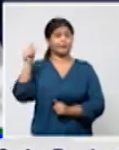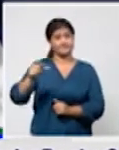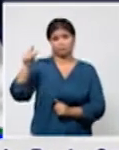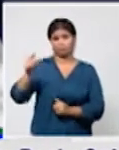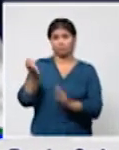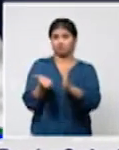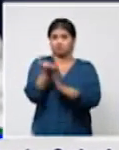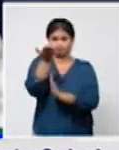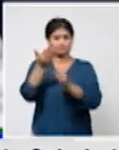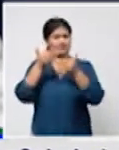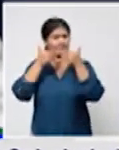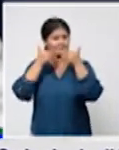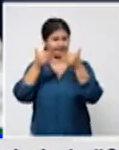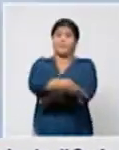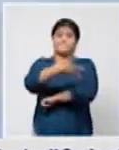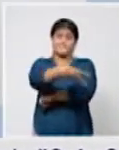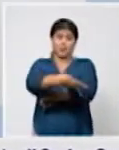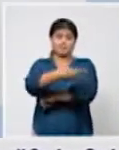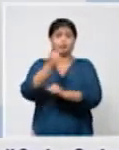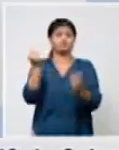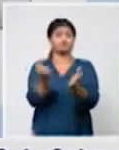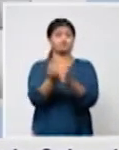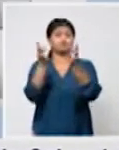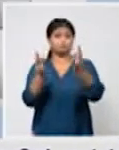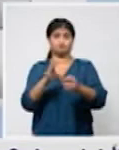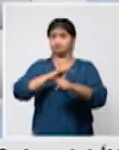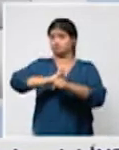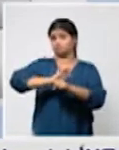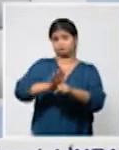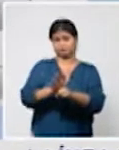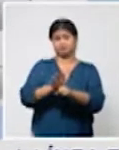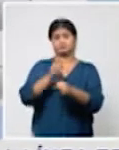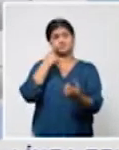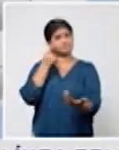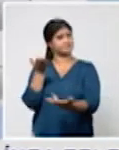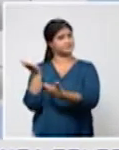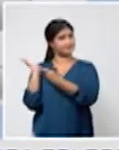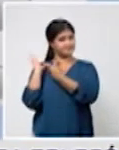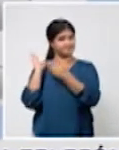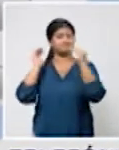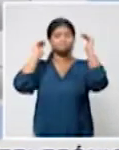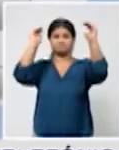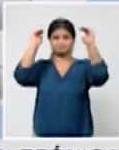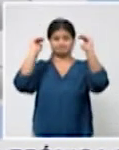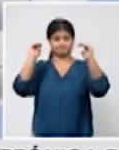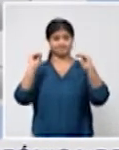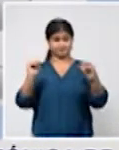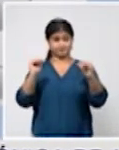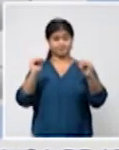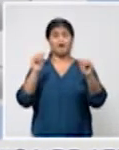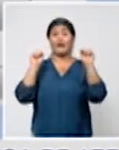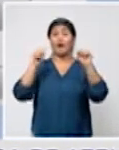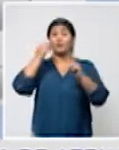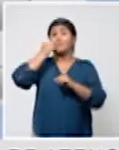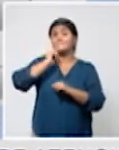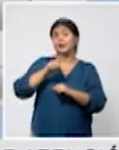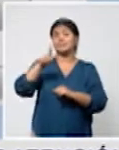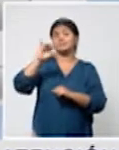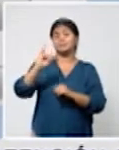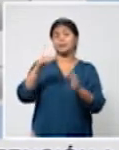Soto Military Hospital. The global outlook is complex. As of midnight last